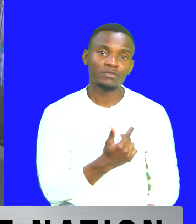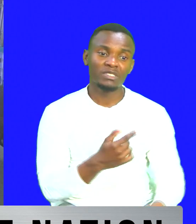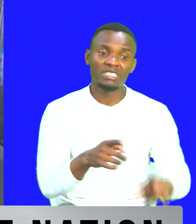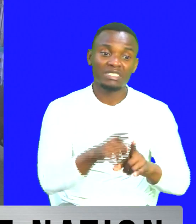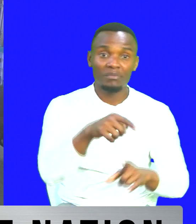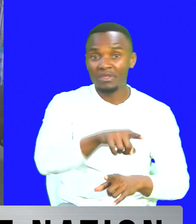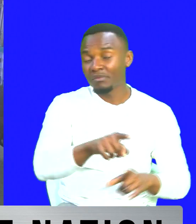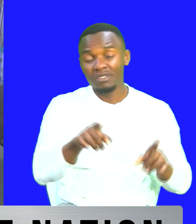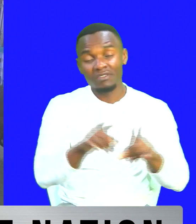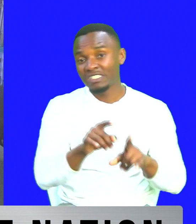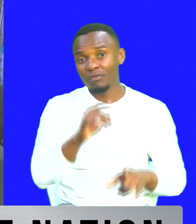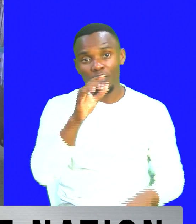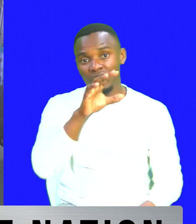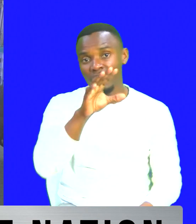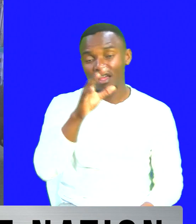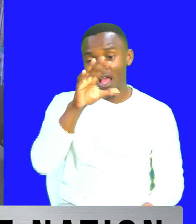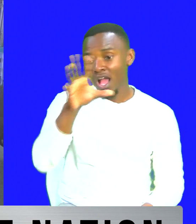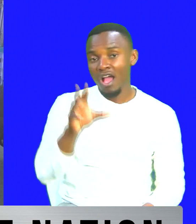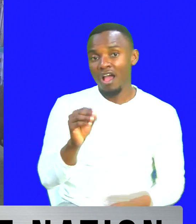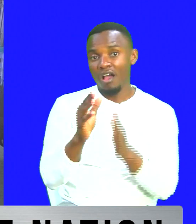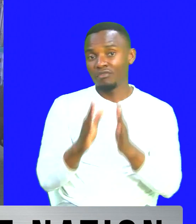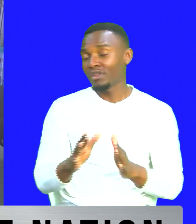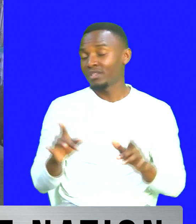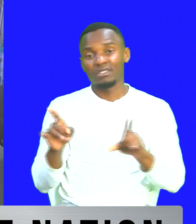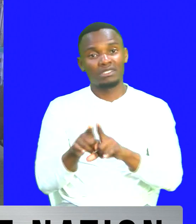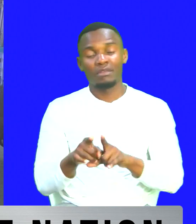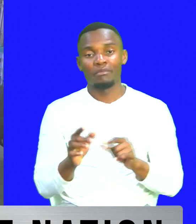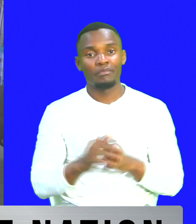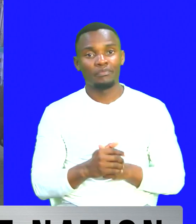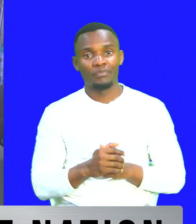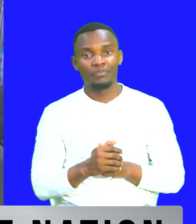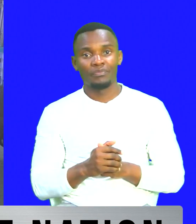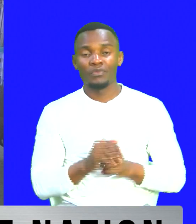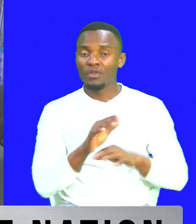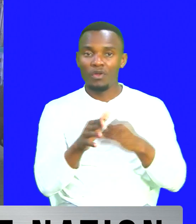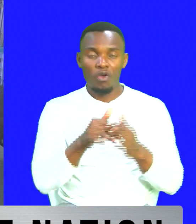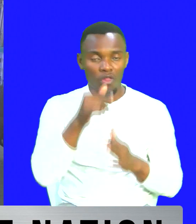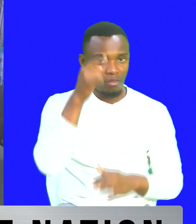shade of this gang and a shade of this gang. So what do